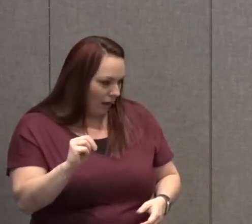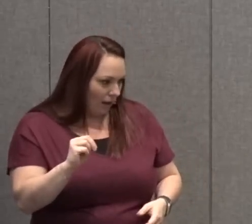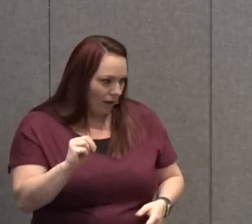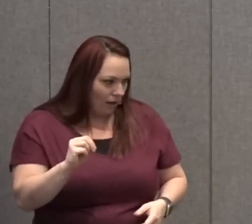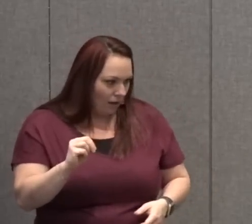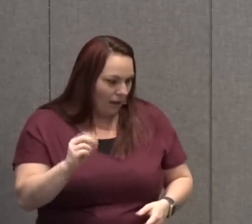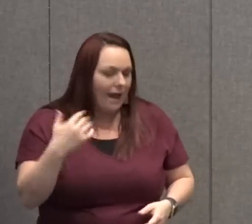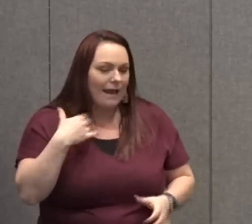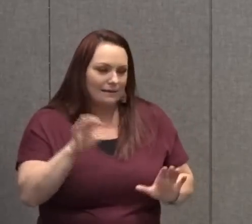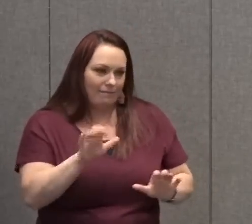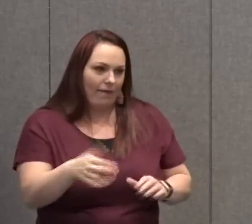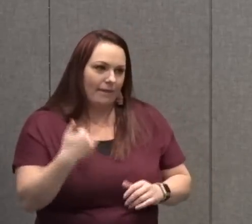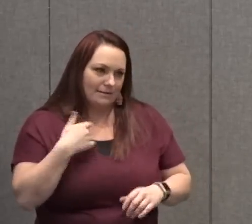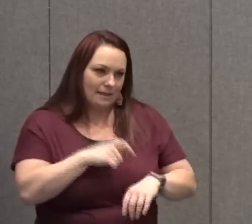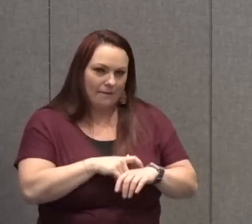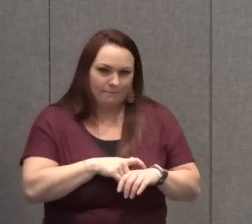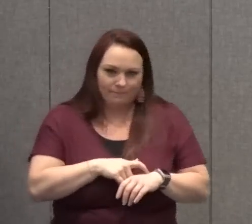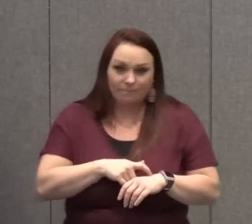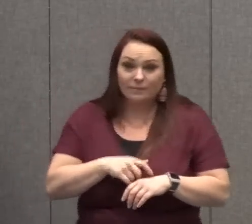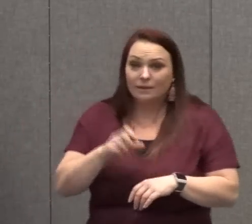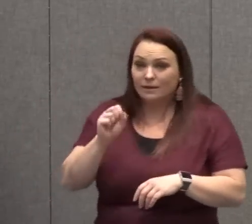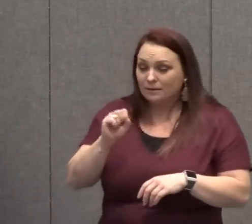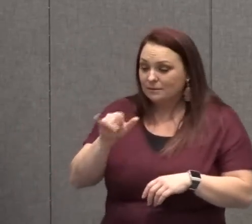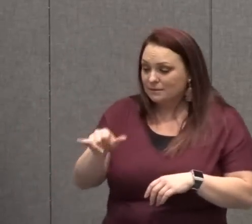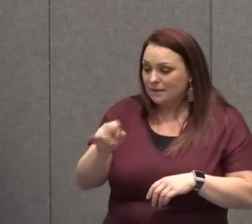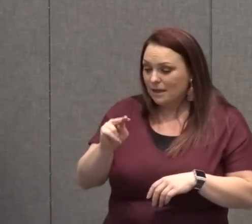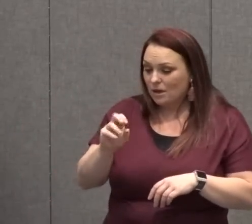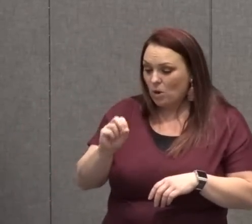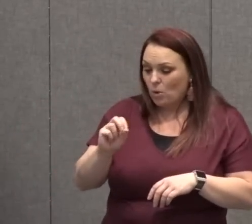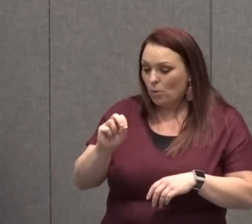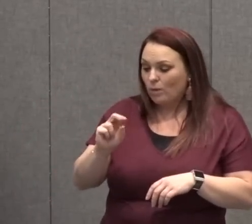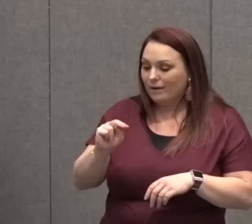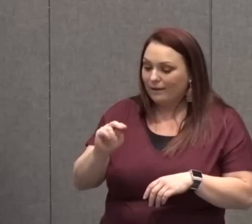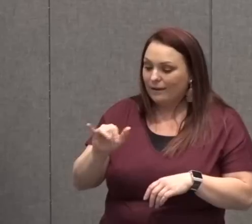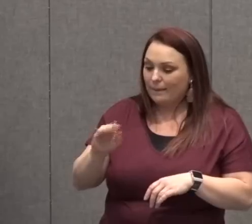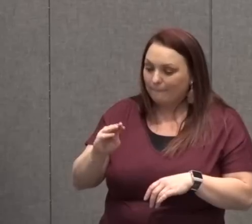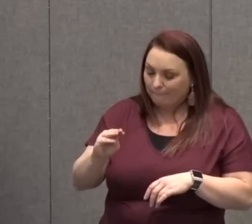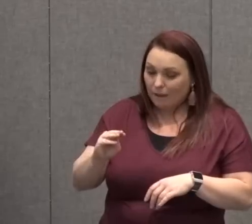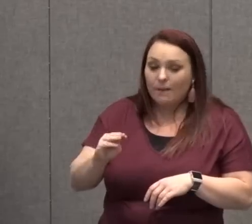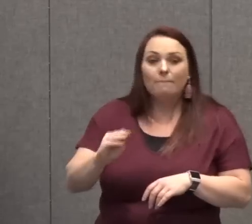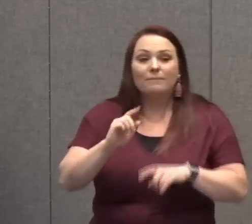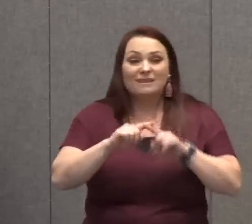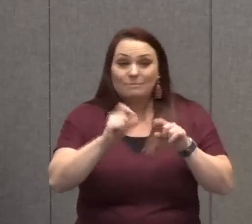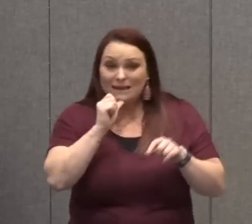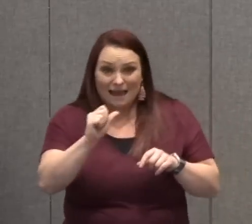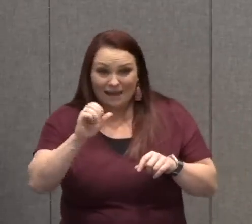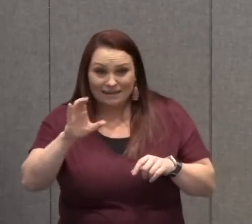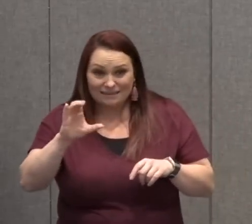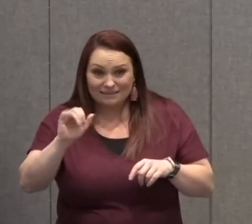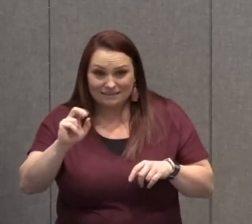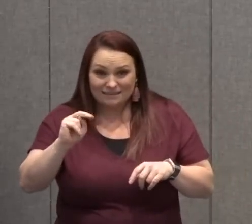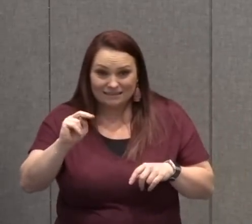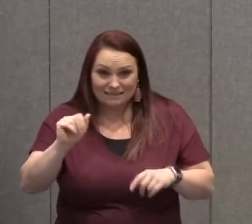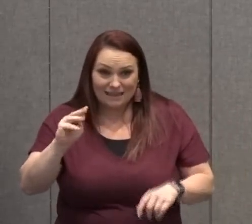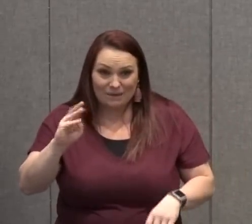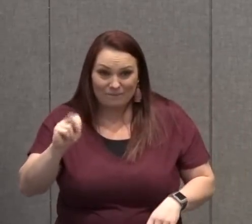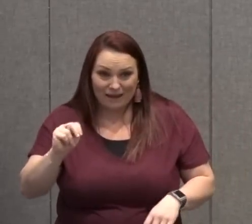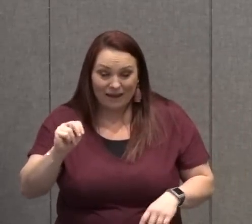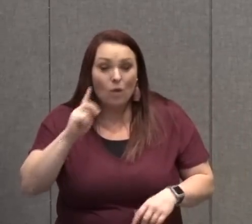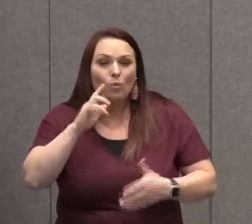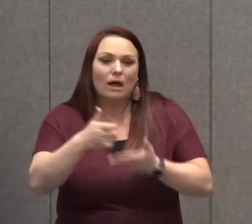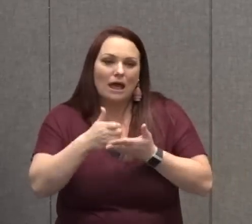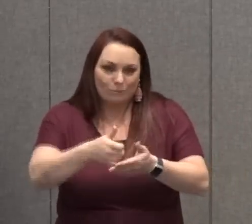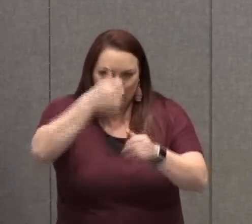synonym synonym but you won't forget synonym because you'll think of cinnamon and it'll help you remember what it means right right well